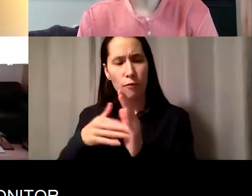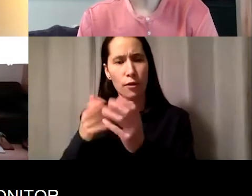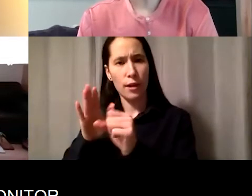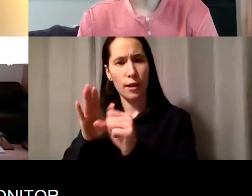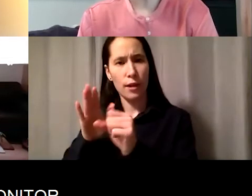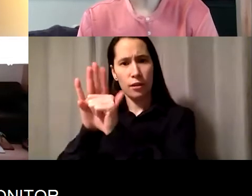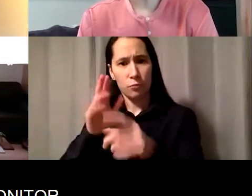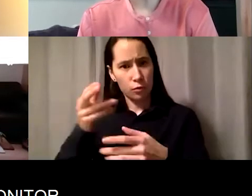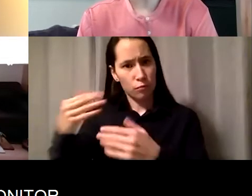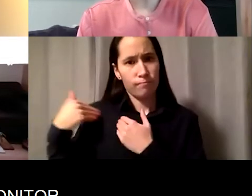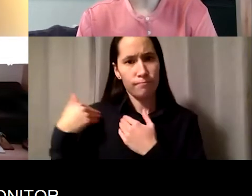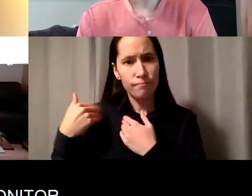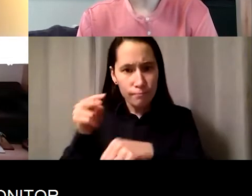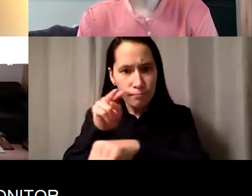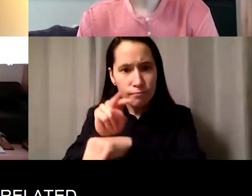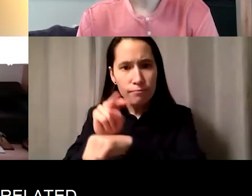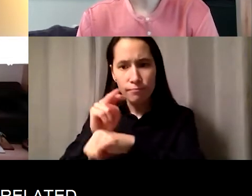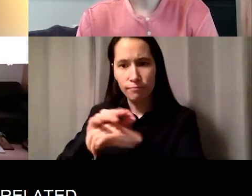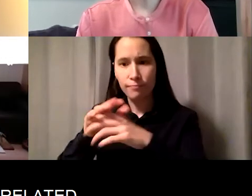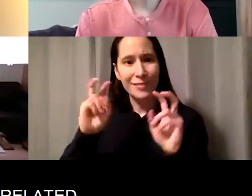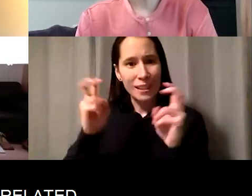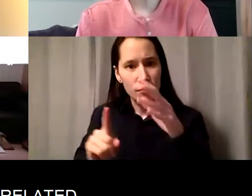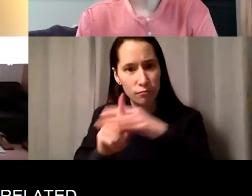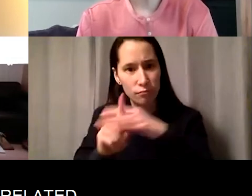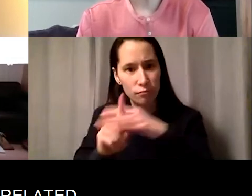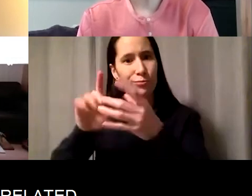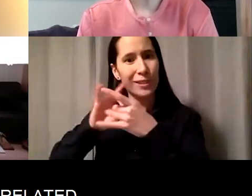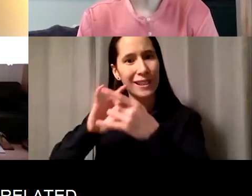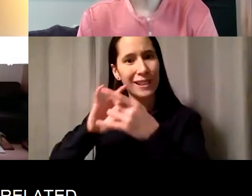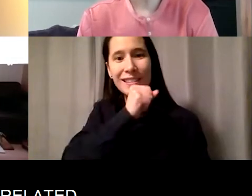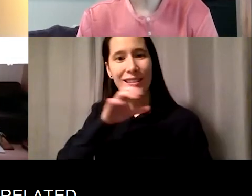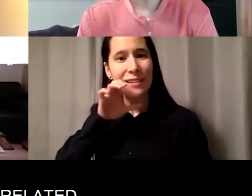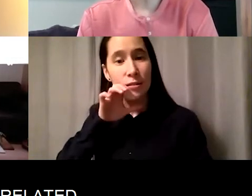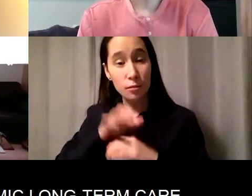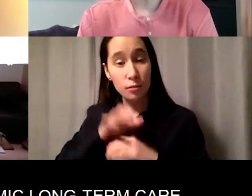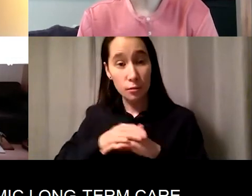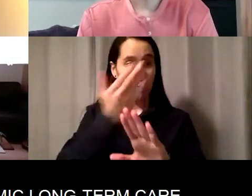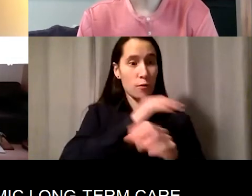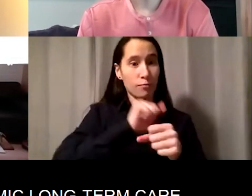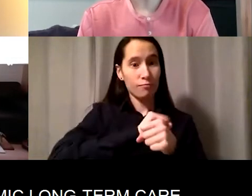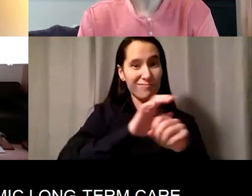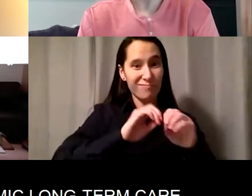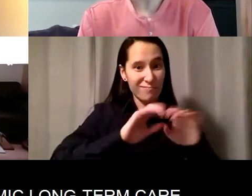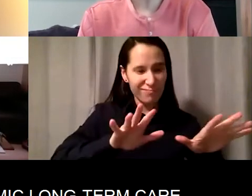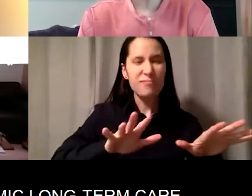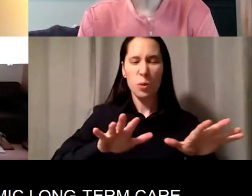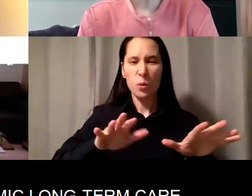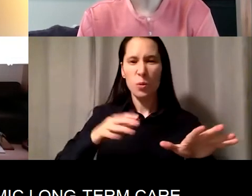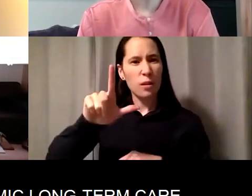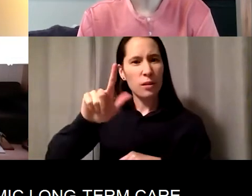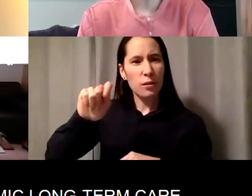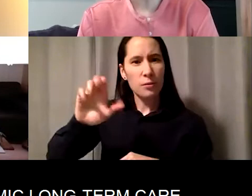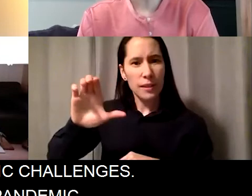and analyzing issues related to seniors. And even before the pandemic, long-term care experienced